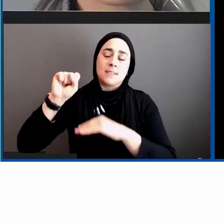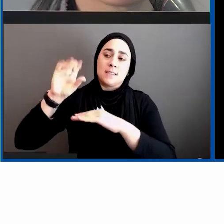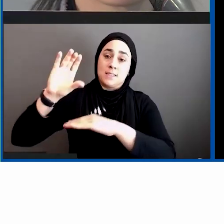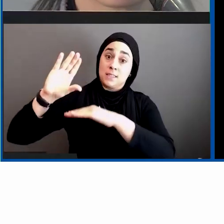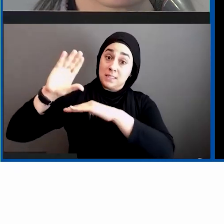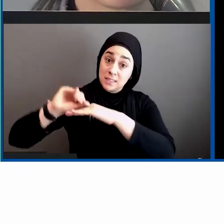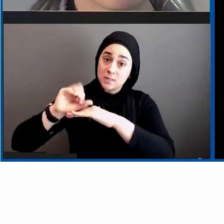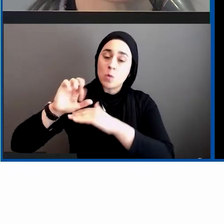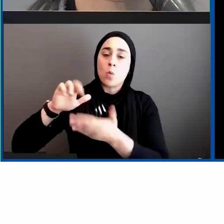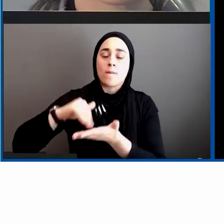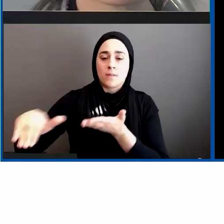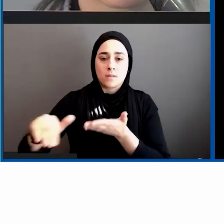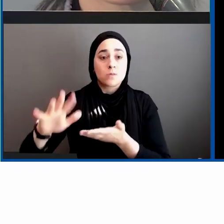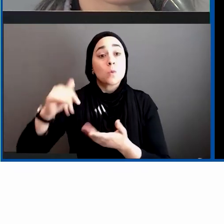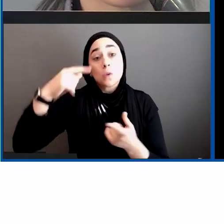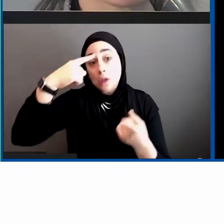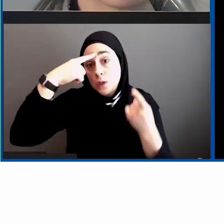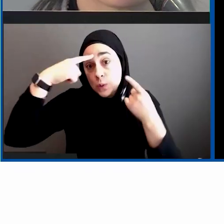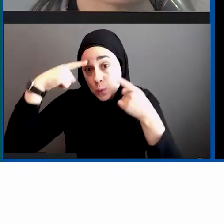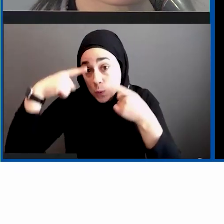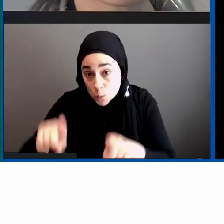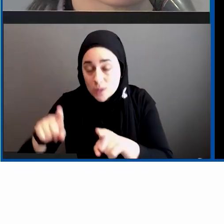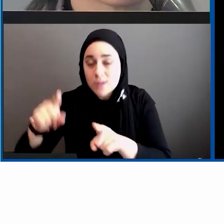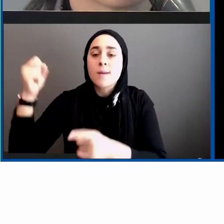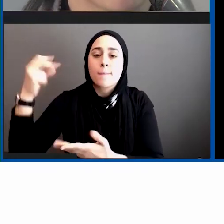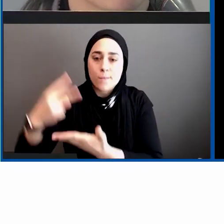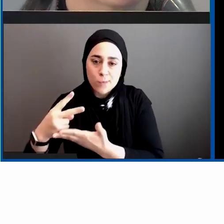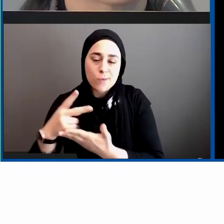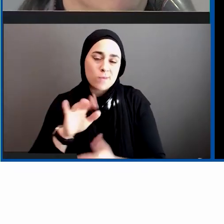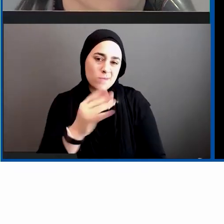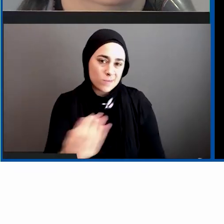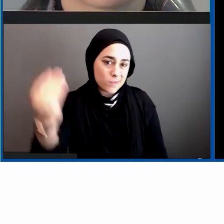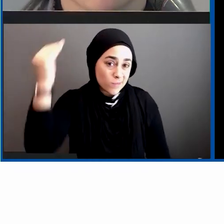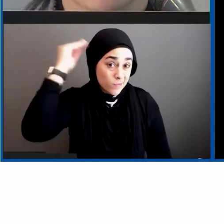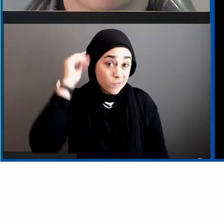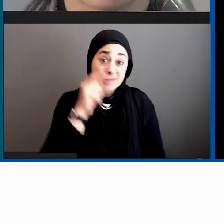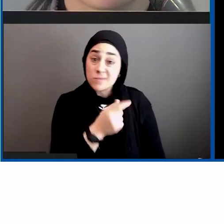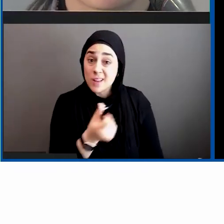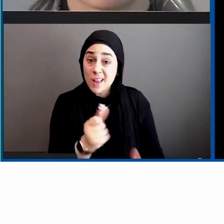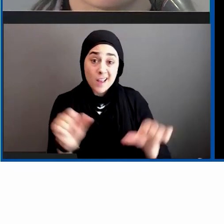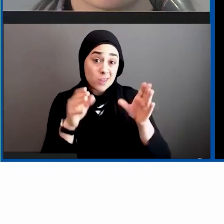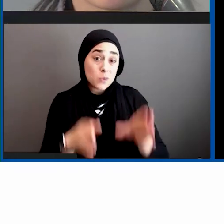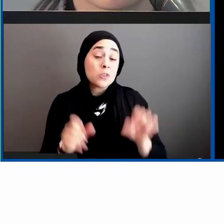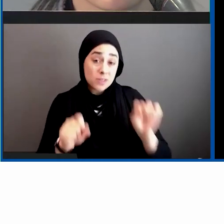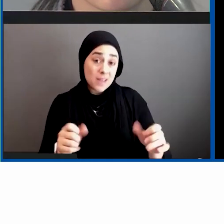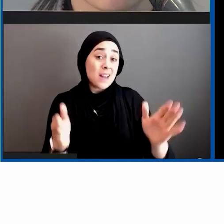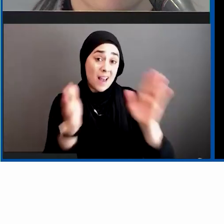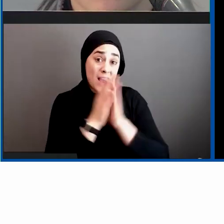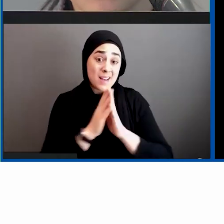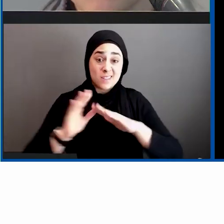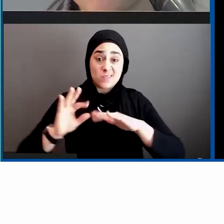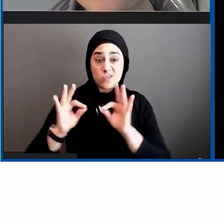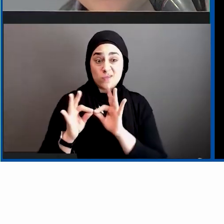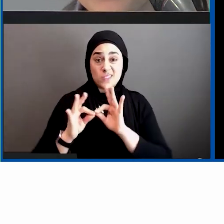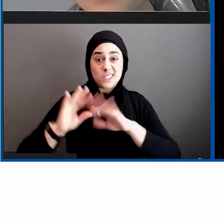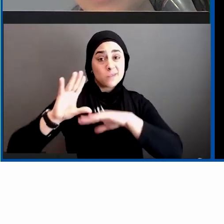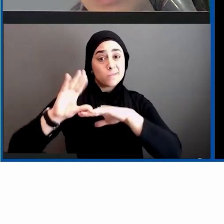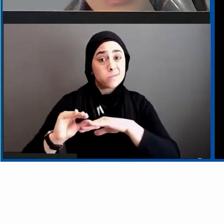So that was an agreement we got. So that's something to know about, that anyone can ask for that waiver in citizenship